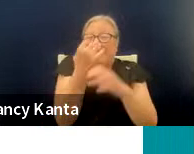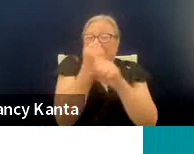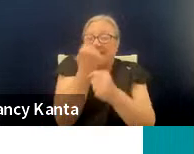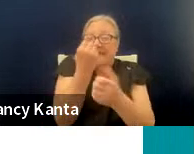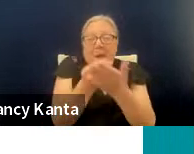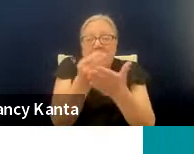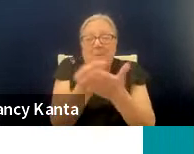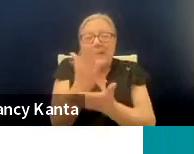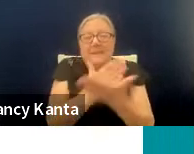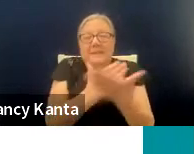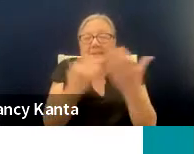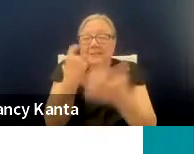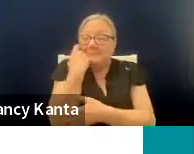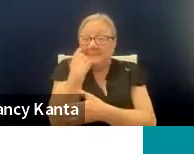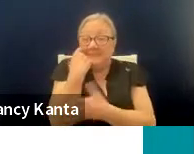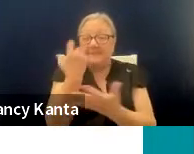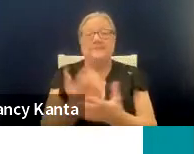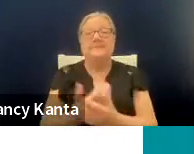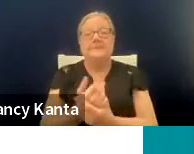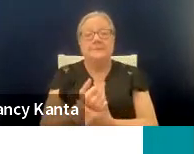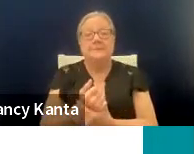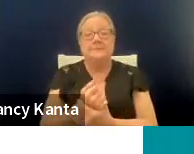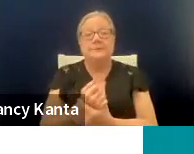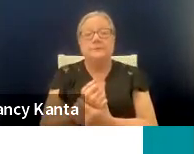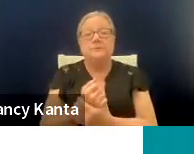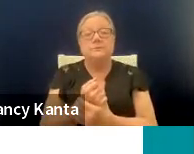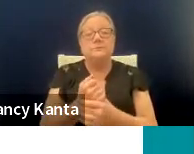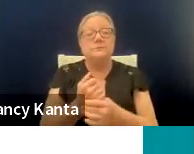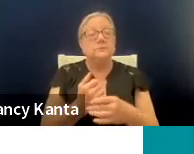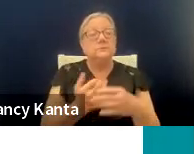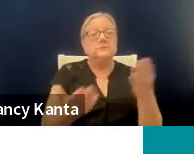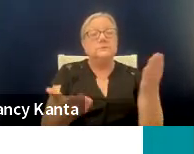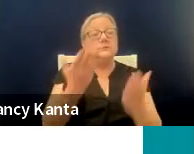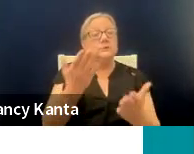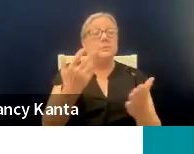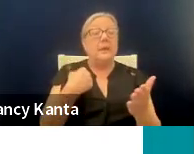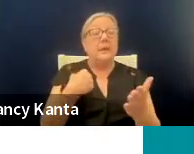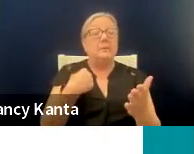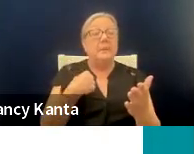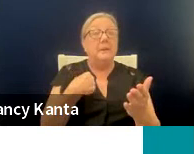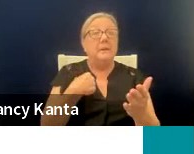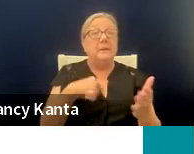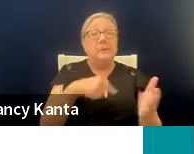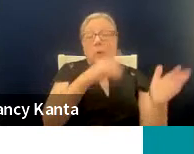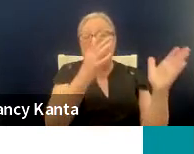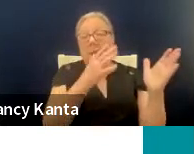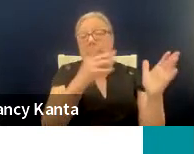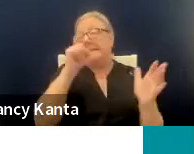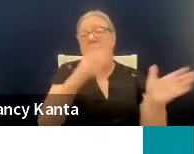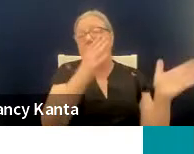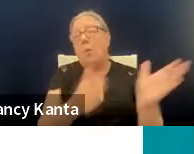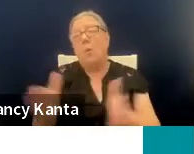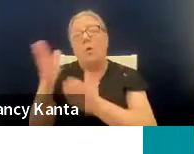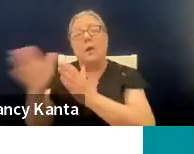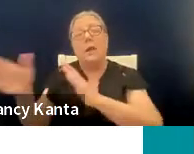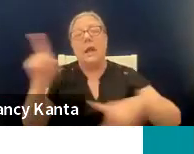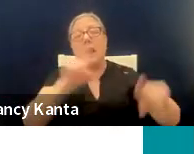maybe the conversation needs to be organized a little bit differently, so we don't feel like somehow if we miss talking about amazing lighting and